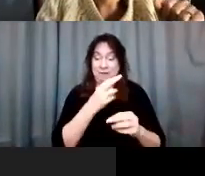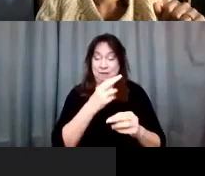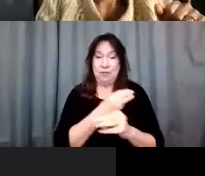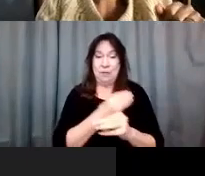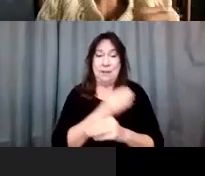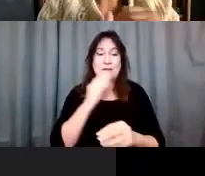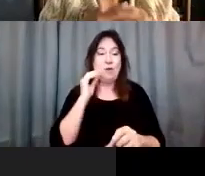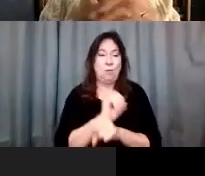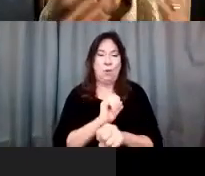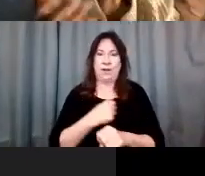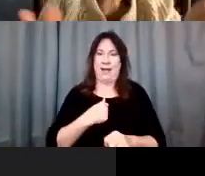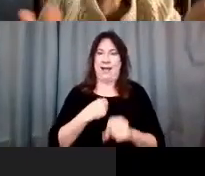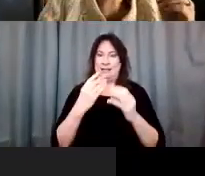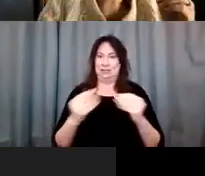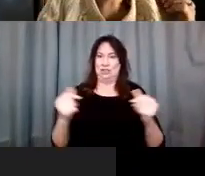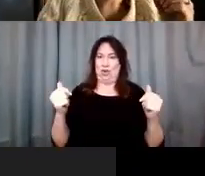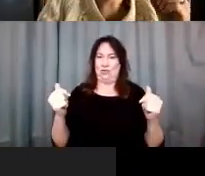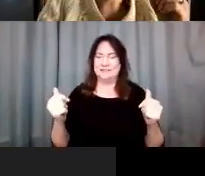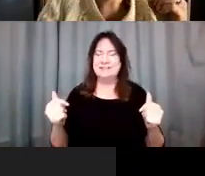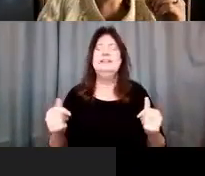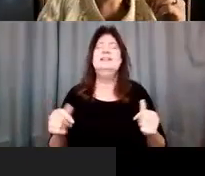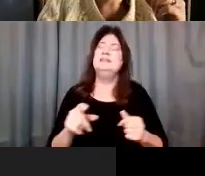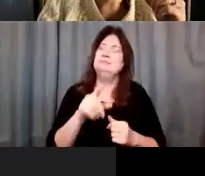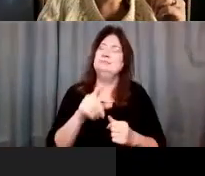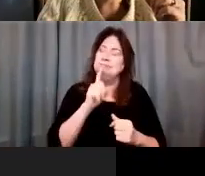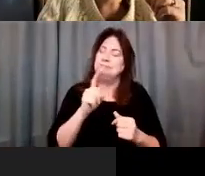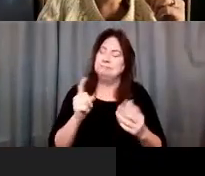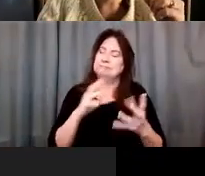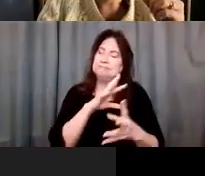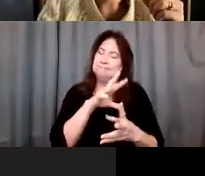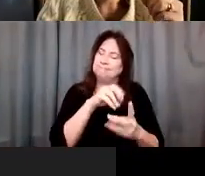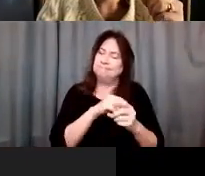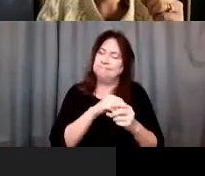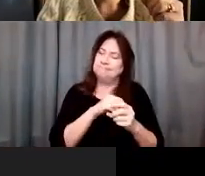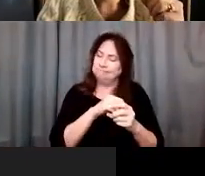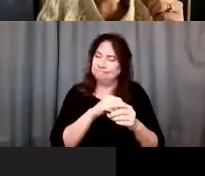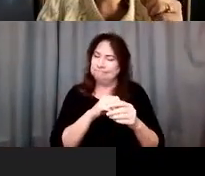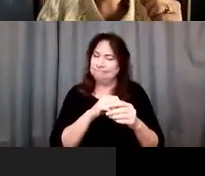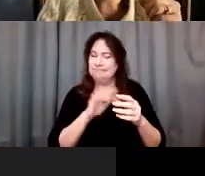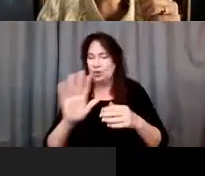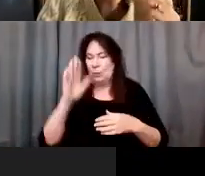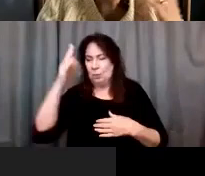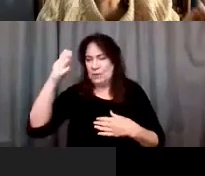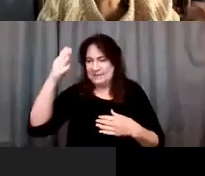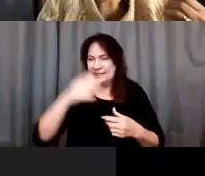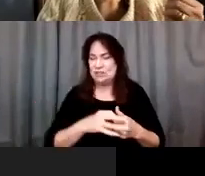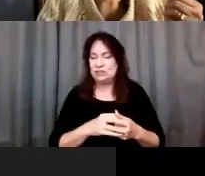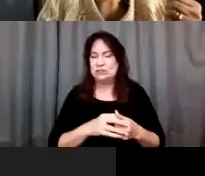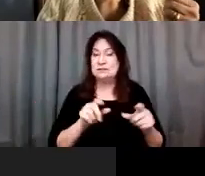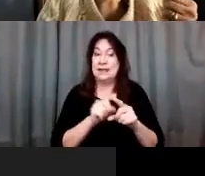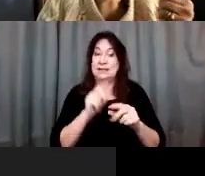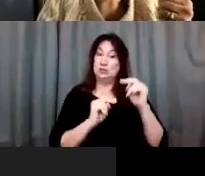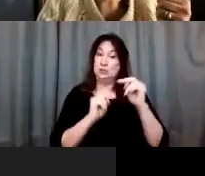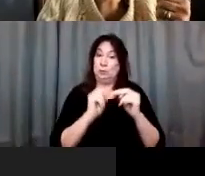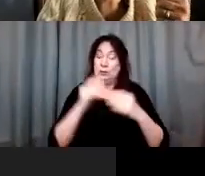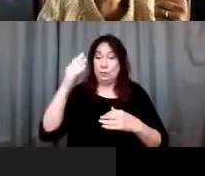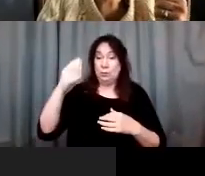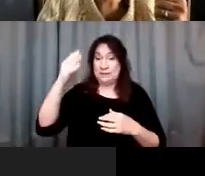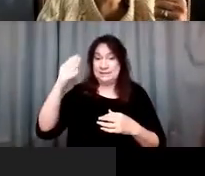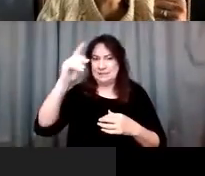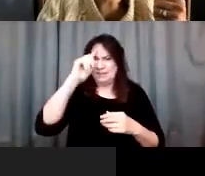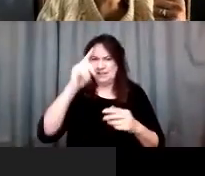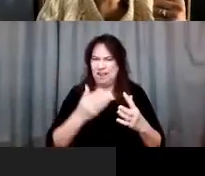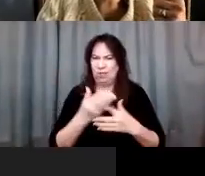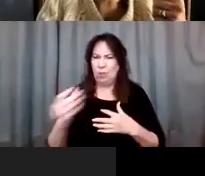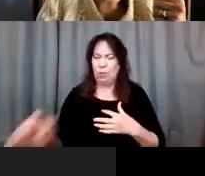solved. That's an example of something you just kind of want to weave into your presentations. And as you build those presentations, really think through,